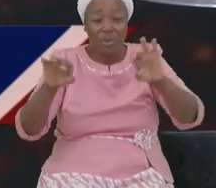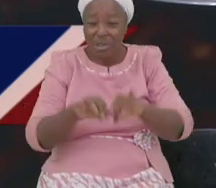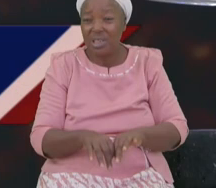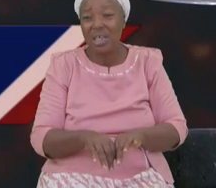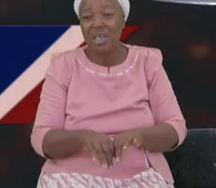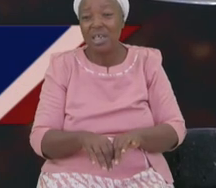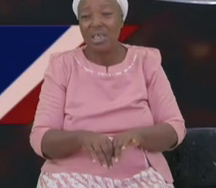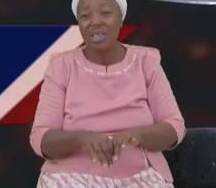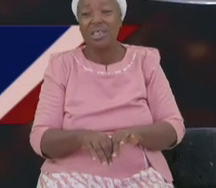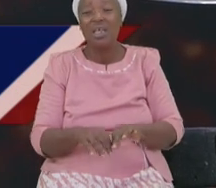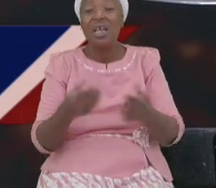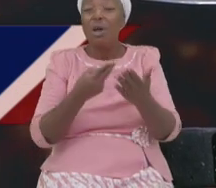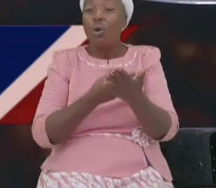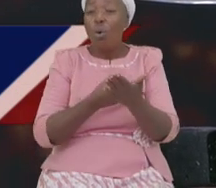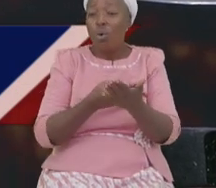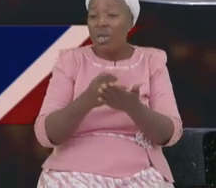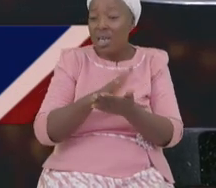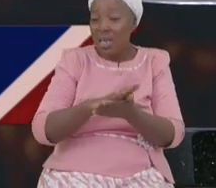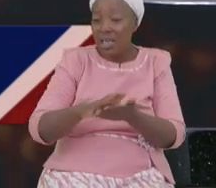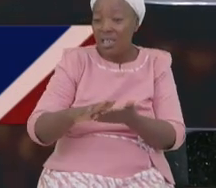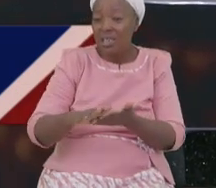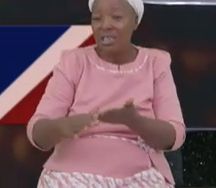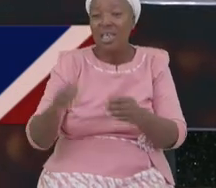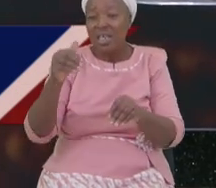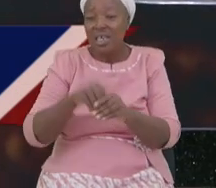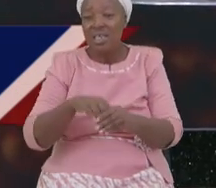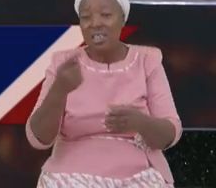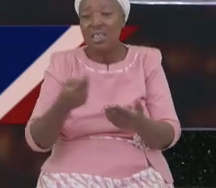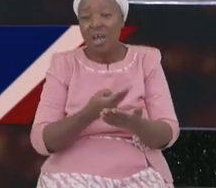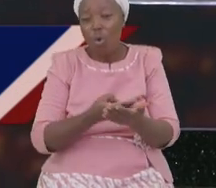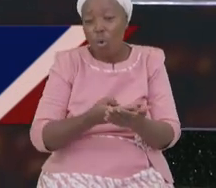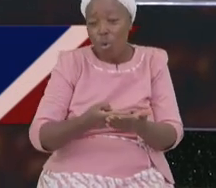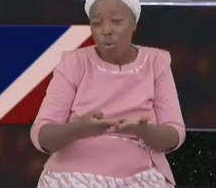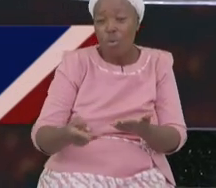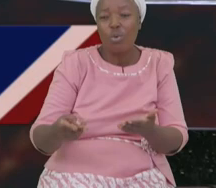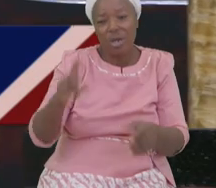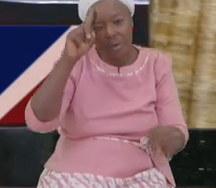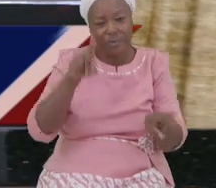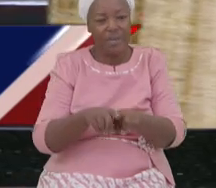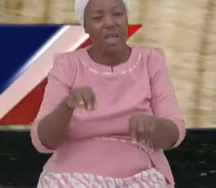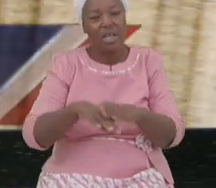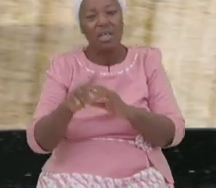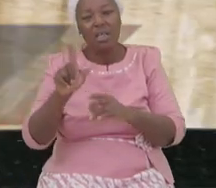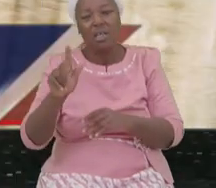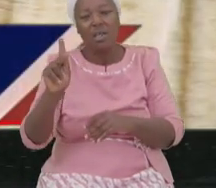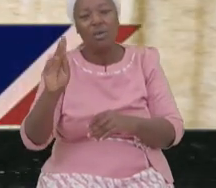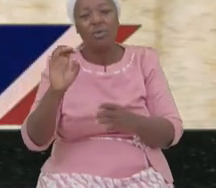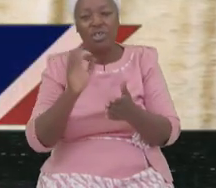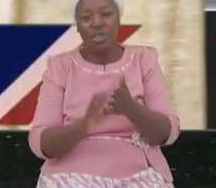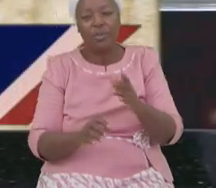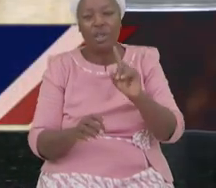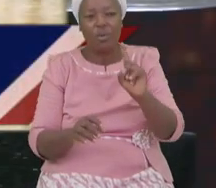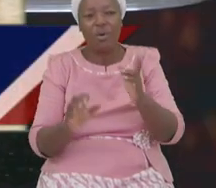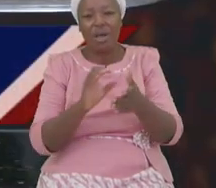important, indispensable holiness in the holy covenant. In Luke chapter 1, reading from